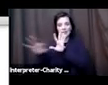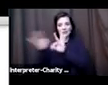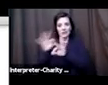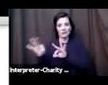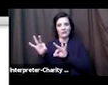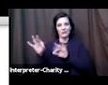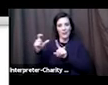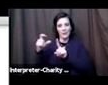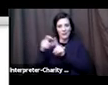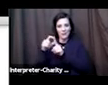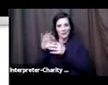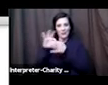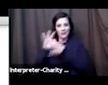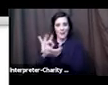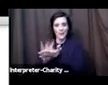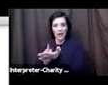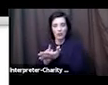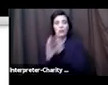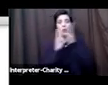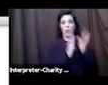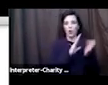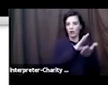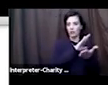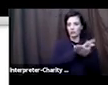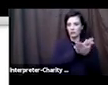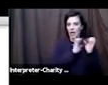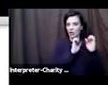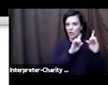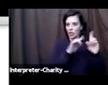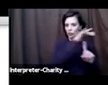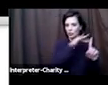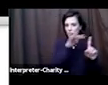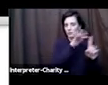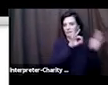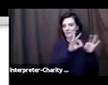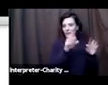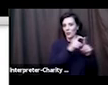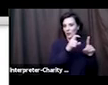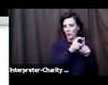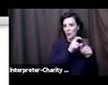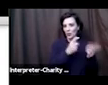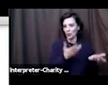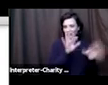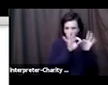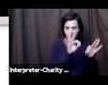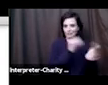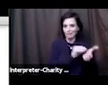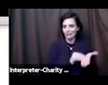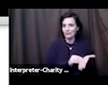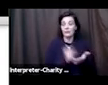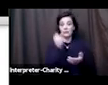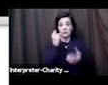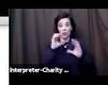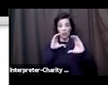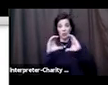course, both of those are going to be super important for that child. And with communication, I like to think not being able to